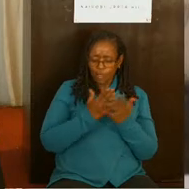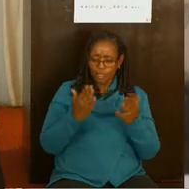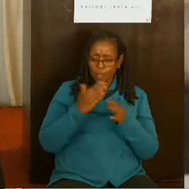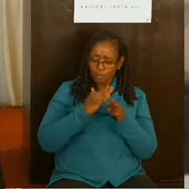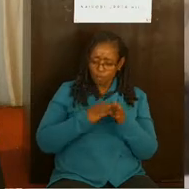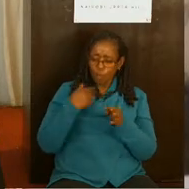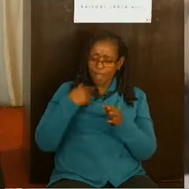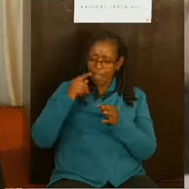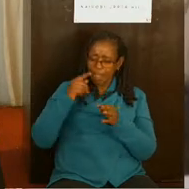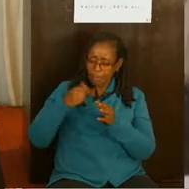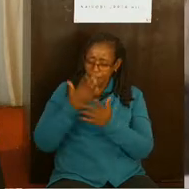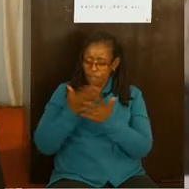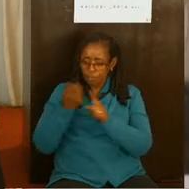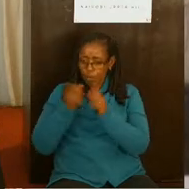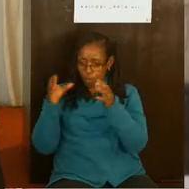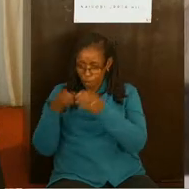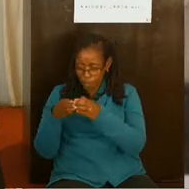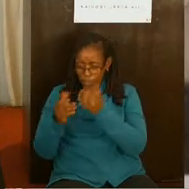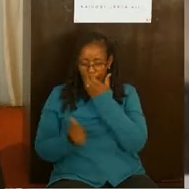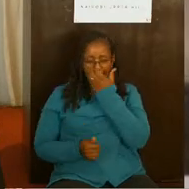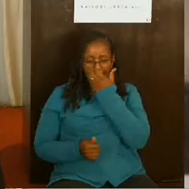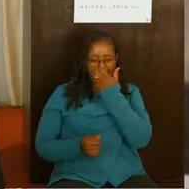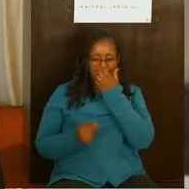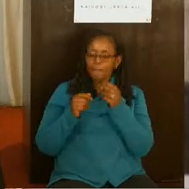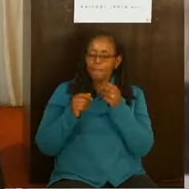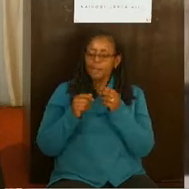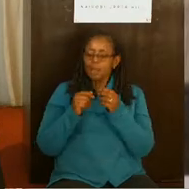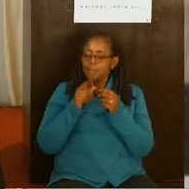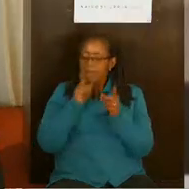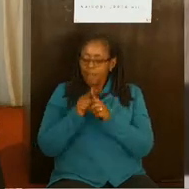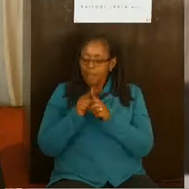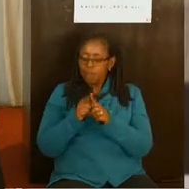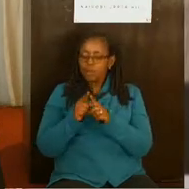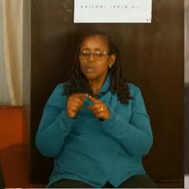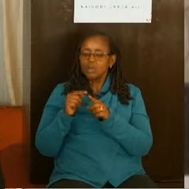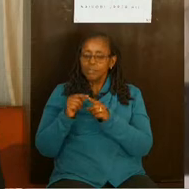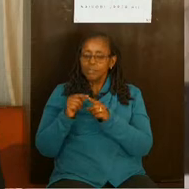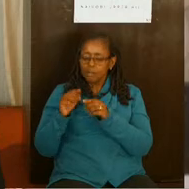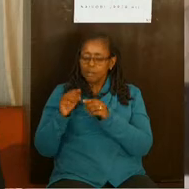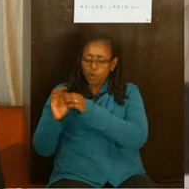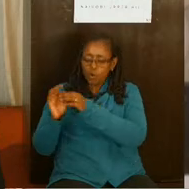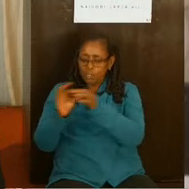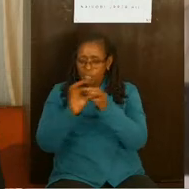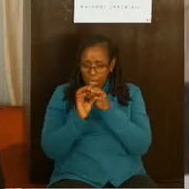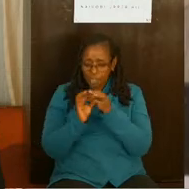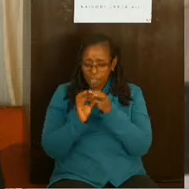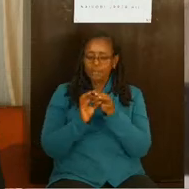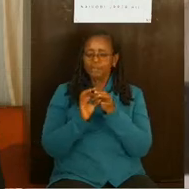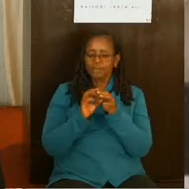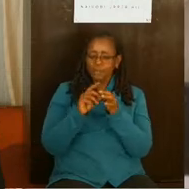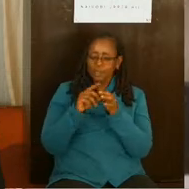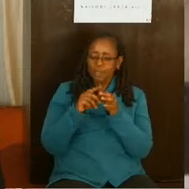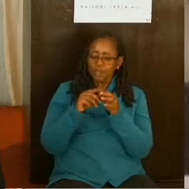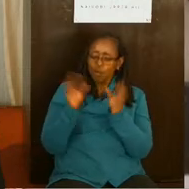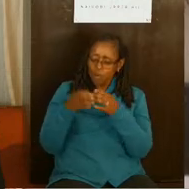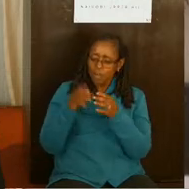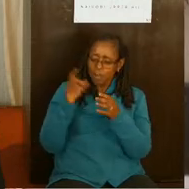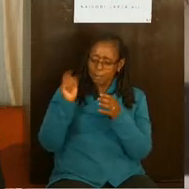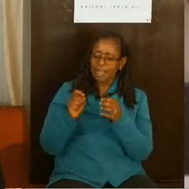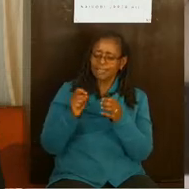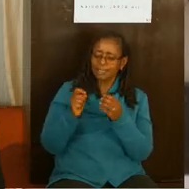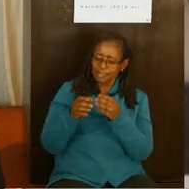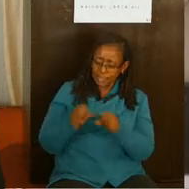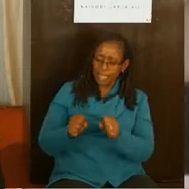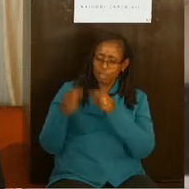are part of it the notion of Brotherhood and solidarity not only impose upon Community duty to care for its members